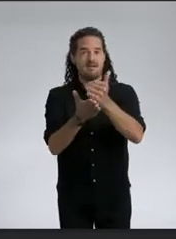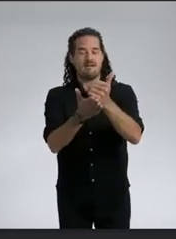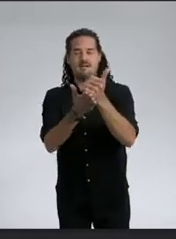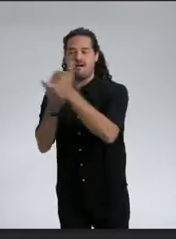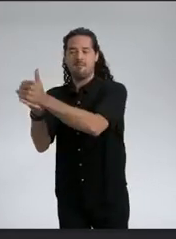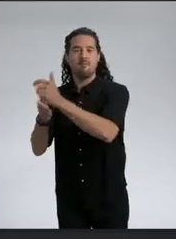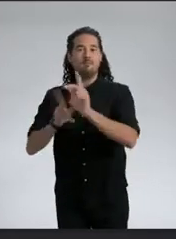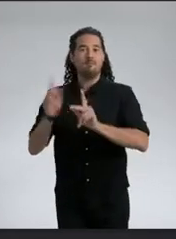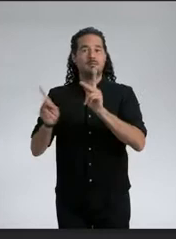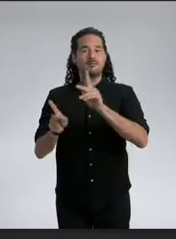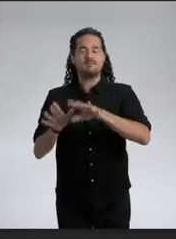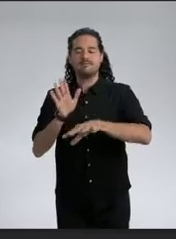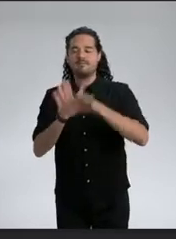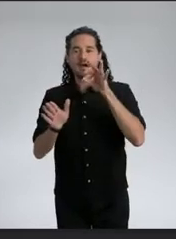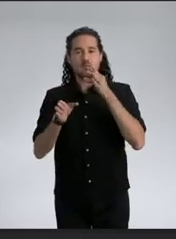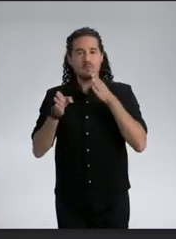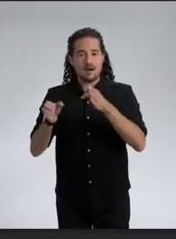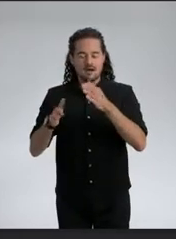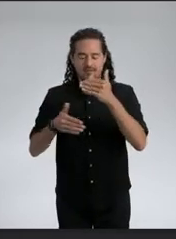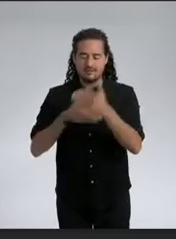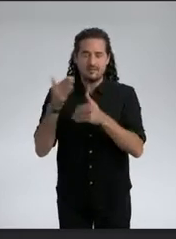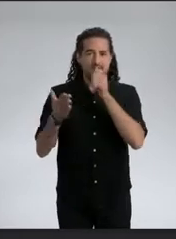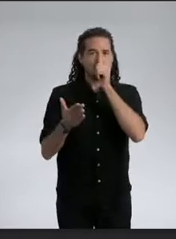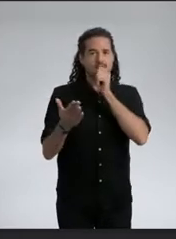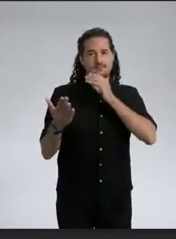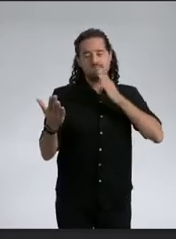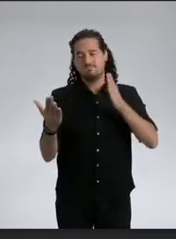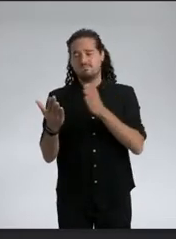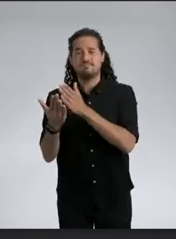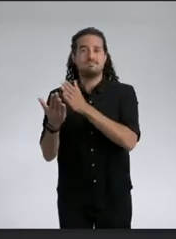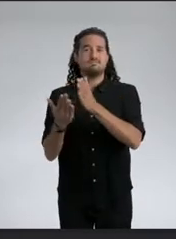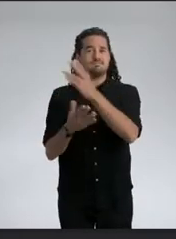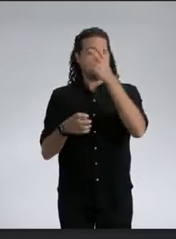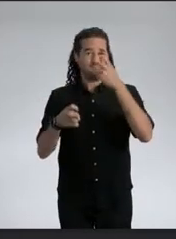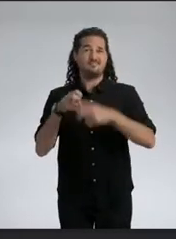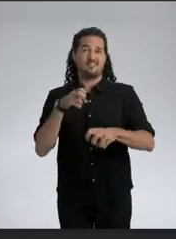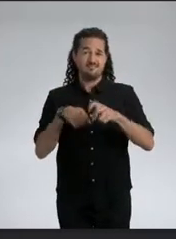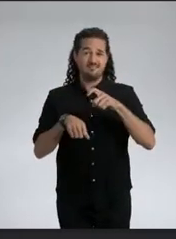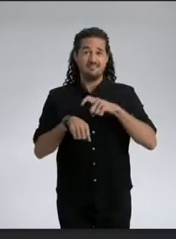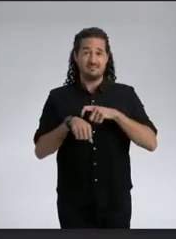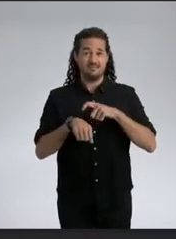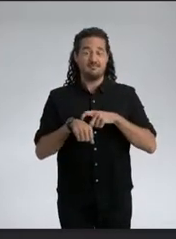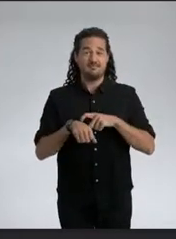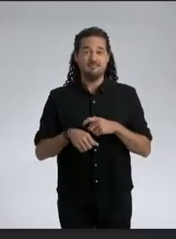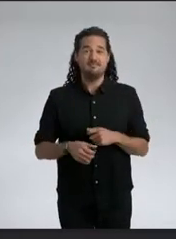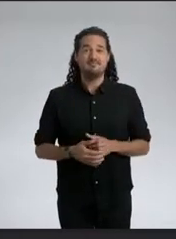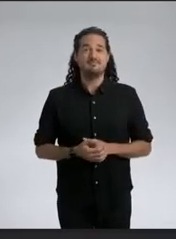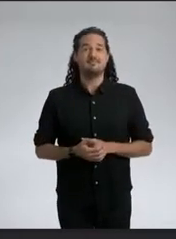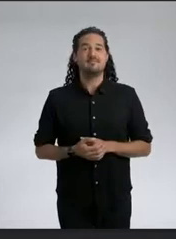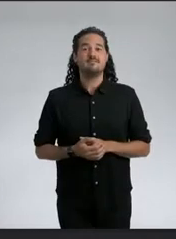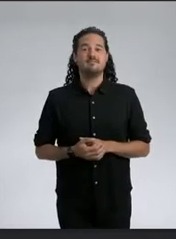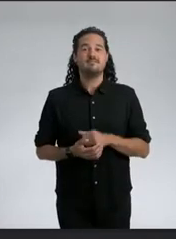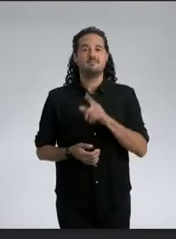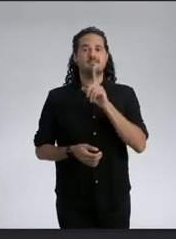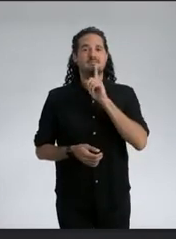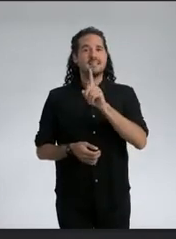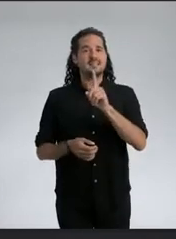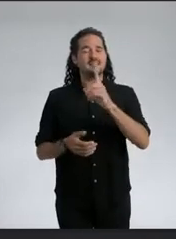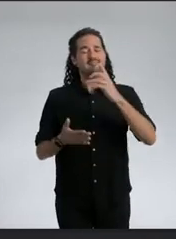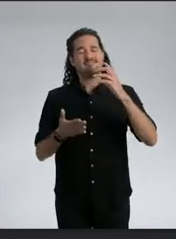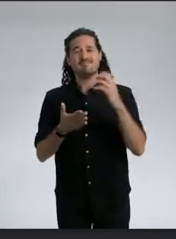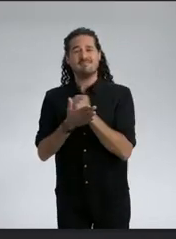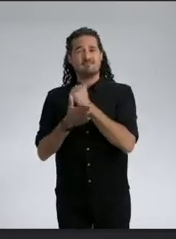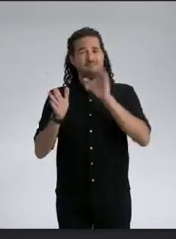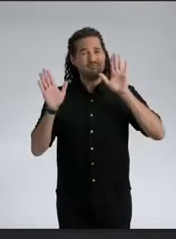things moving under extraordinary circumstances. There are so many great examples of developers making a